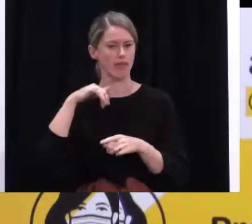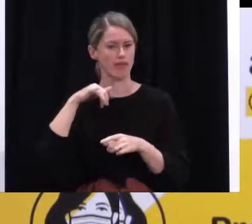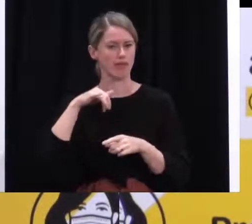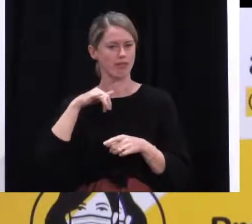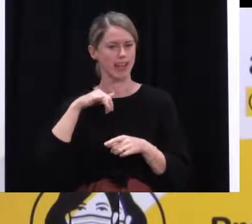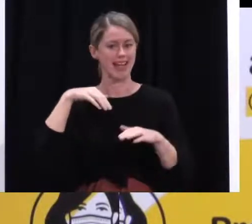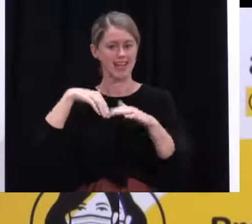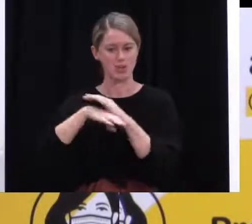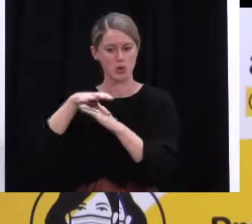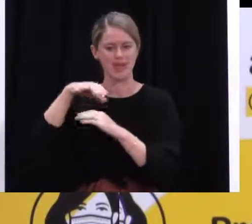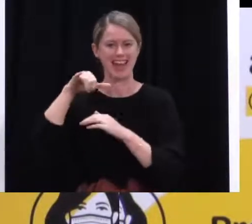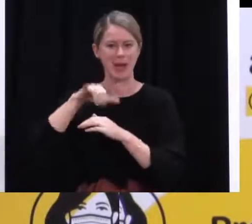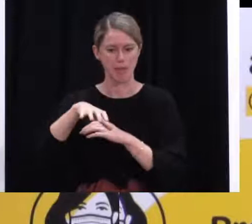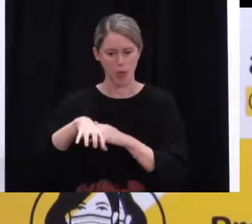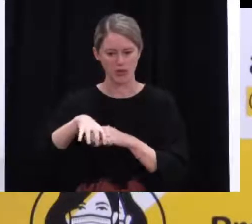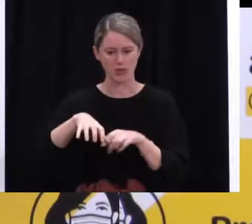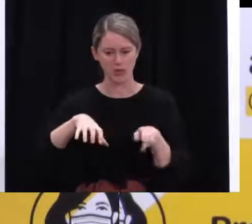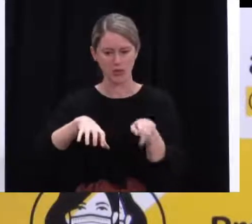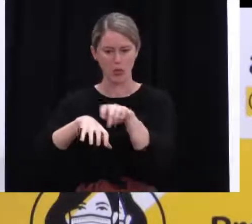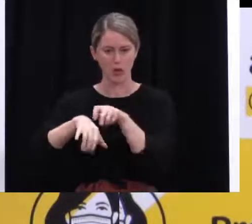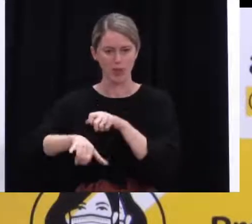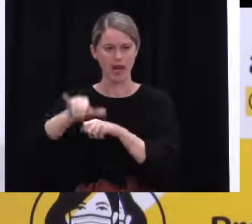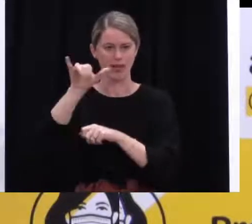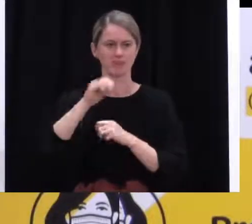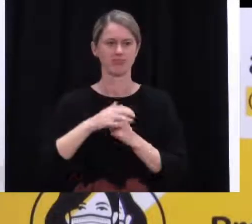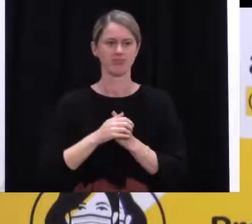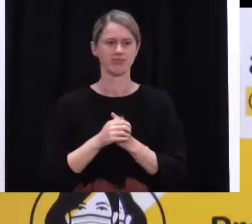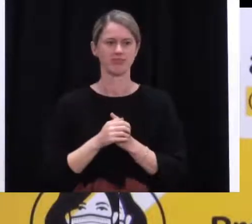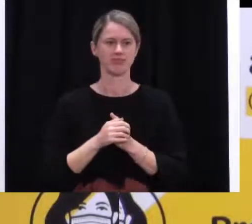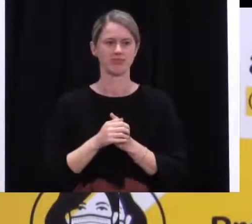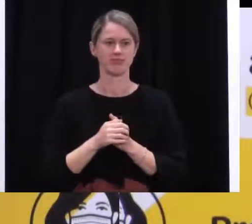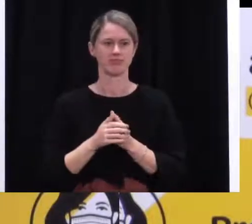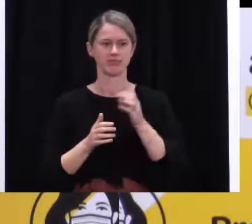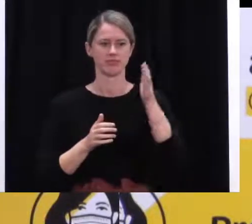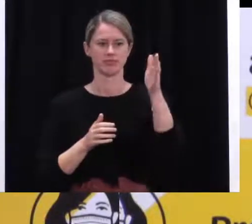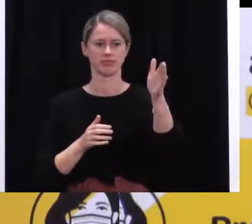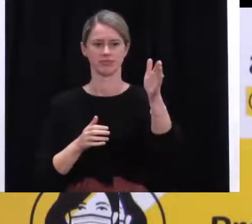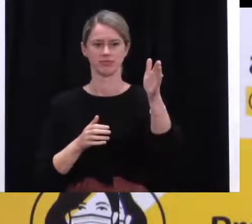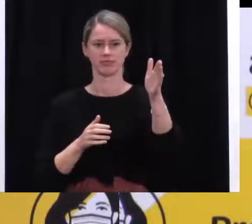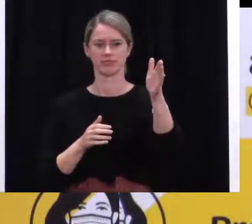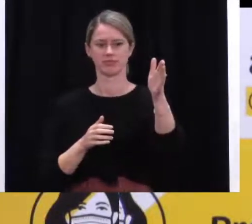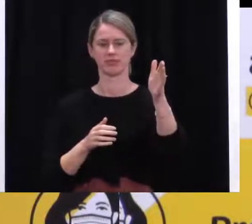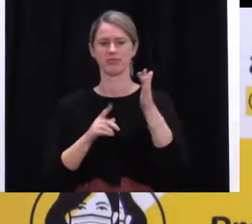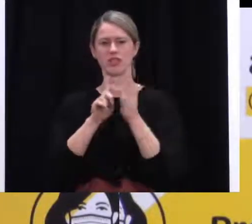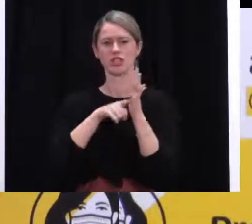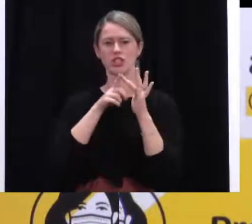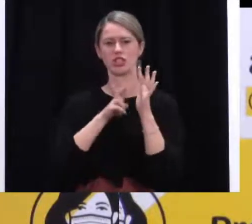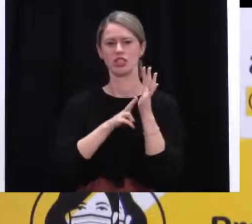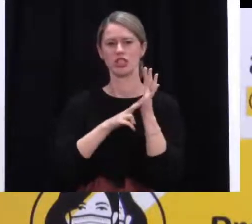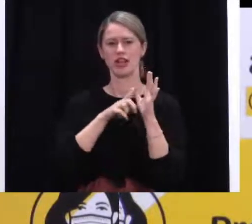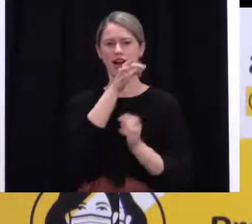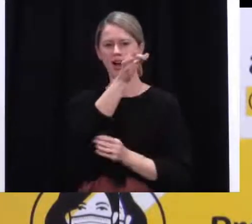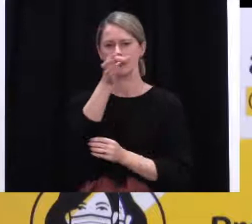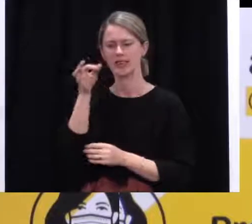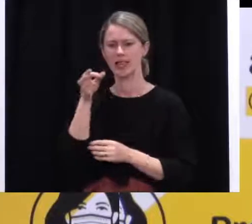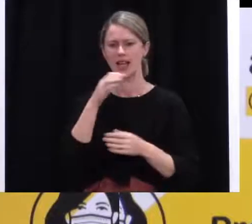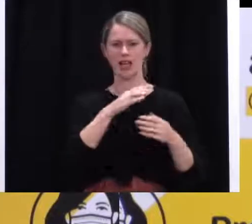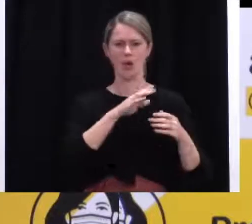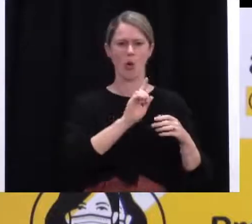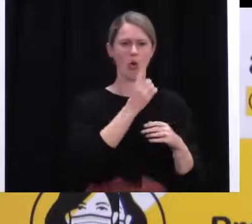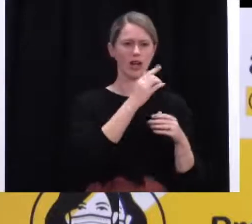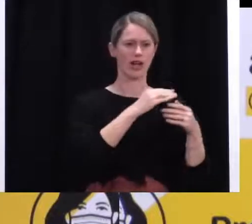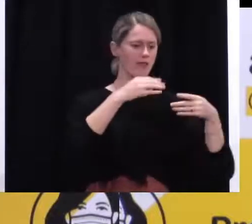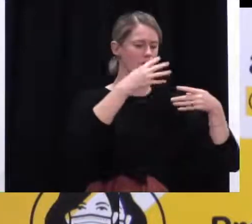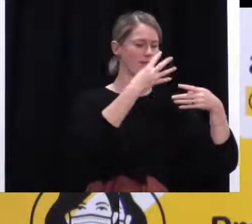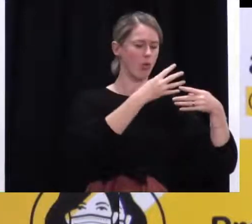into the terminal to then get on the plane. Will you look at treating Auckland while it's in level 4 and the rest of the country is at